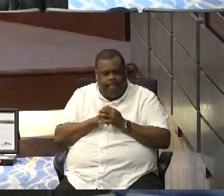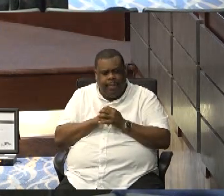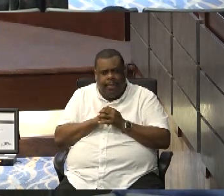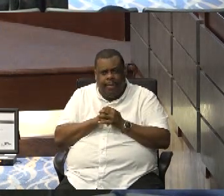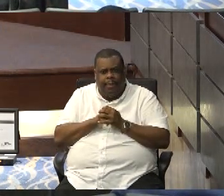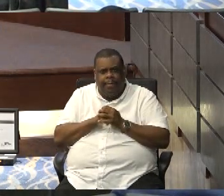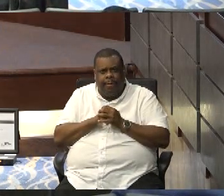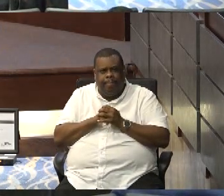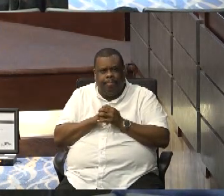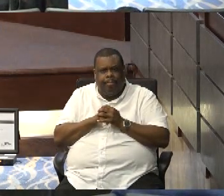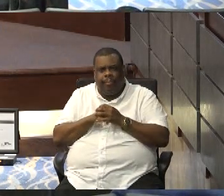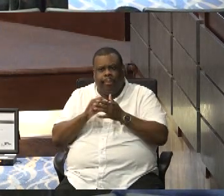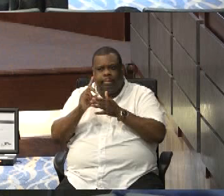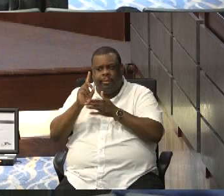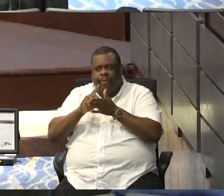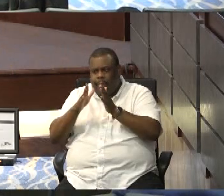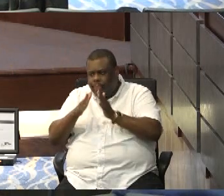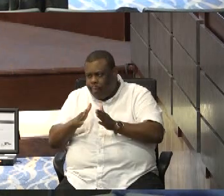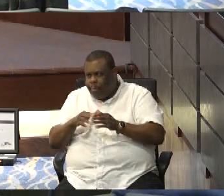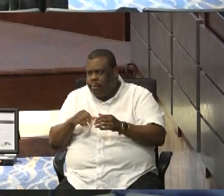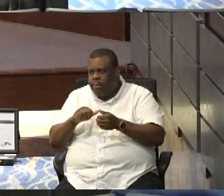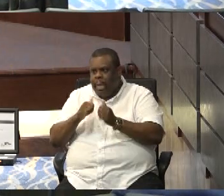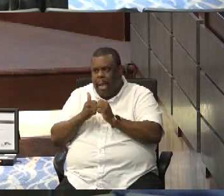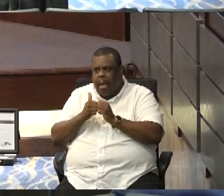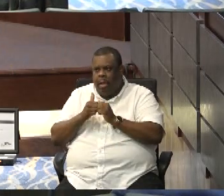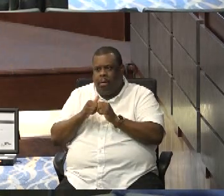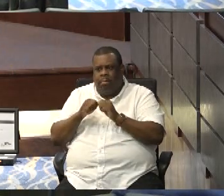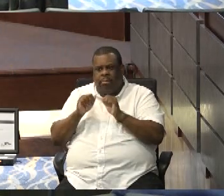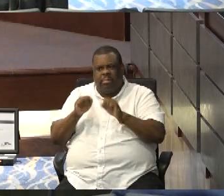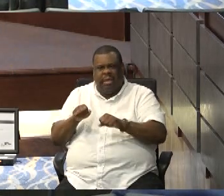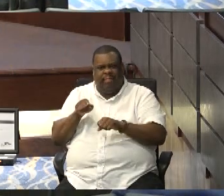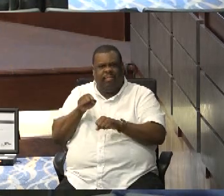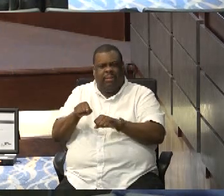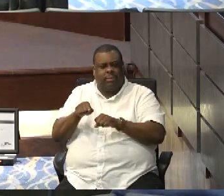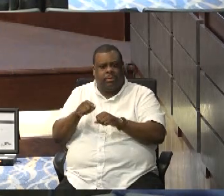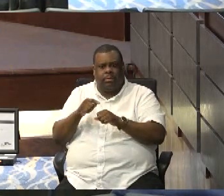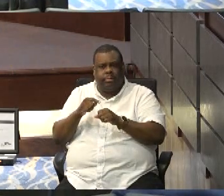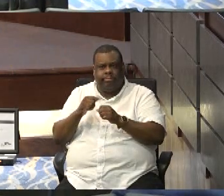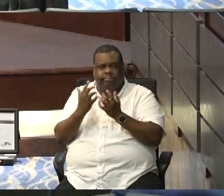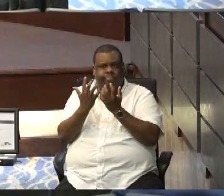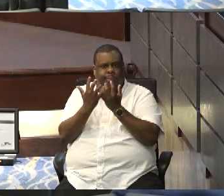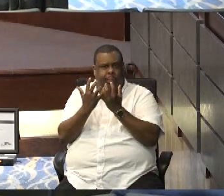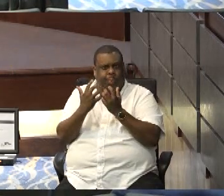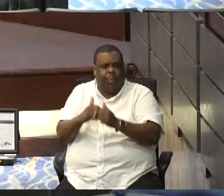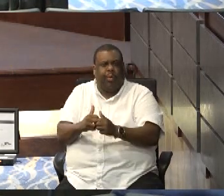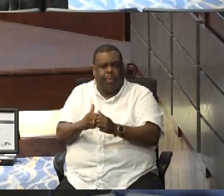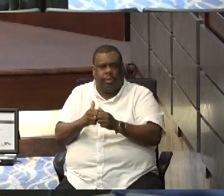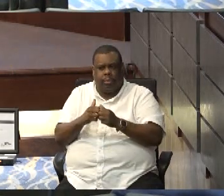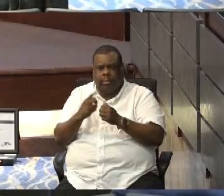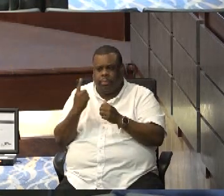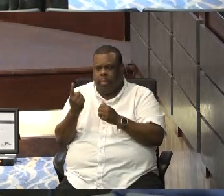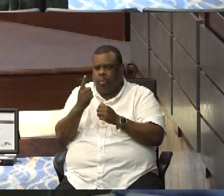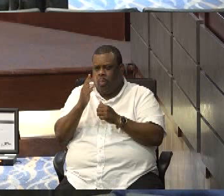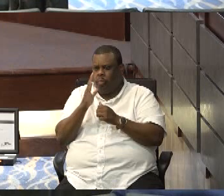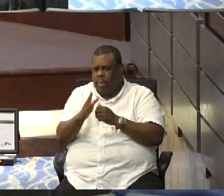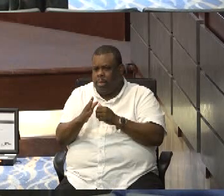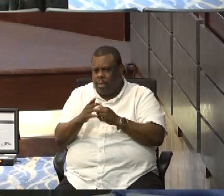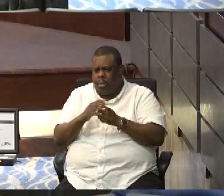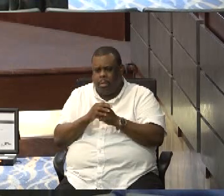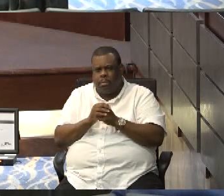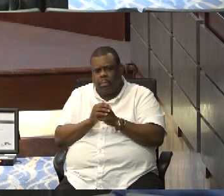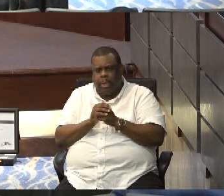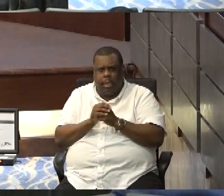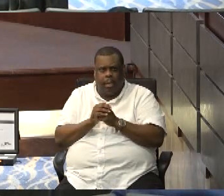the issues from the developers about how we make this work? I mean, the cost will be the cost, and somebody will have to bear that burden. But I